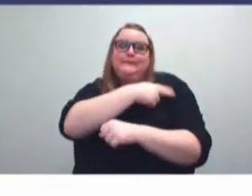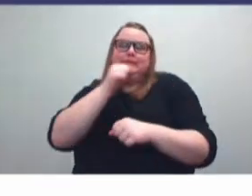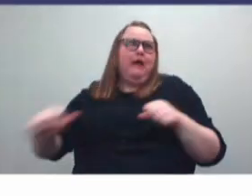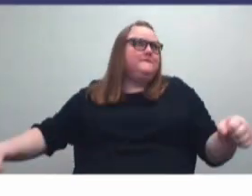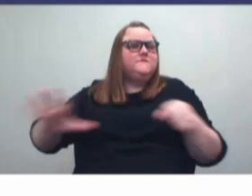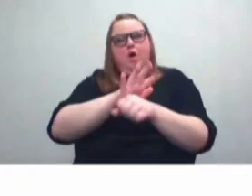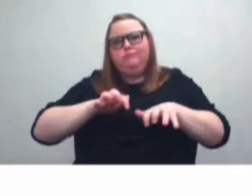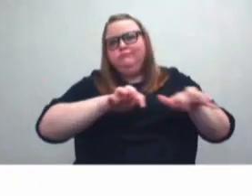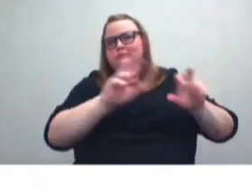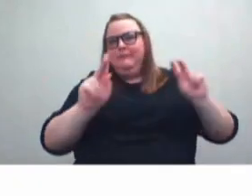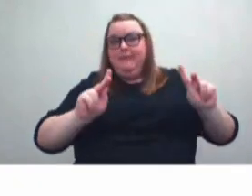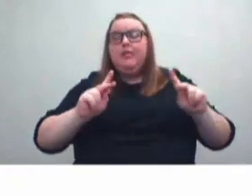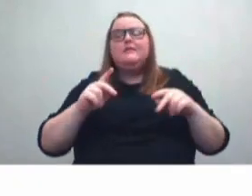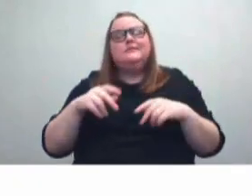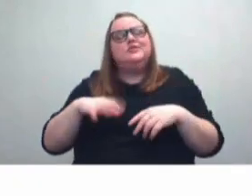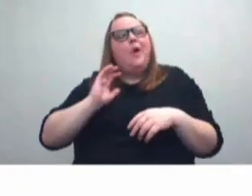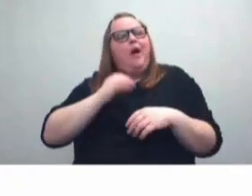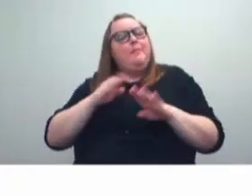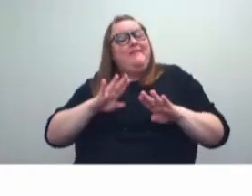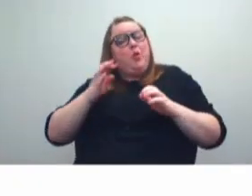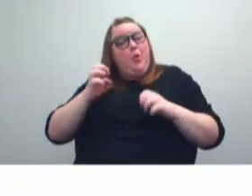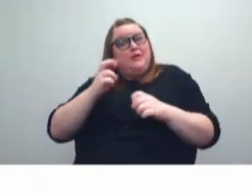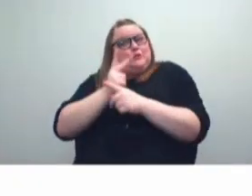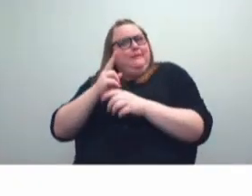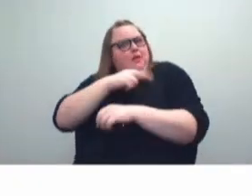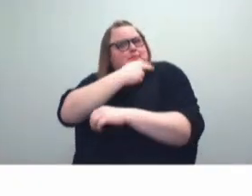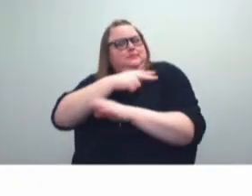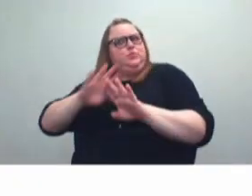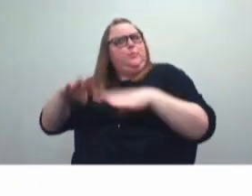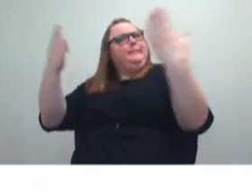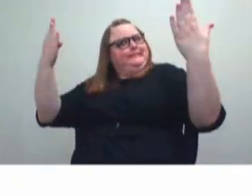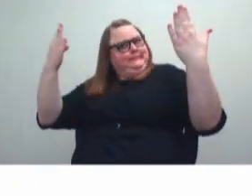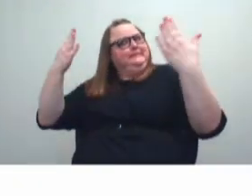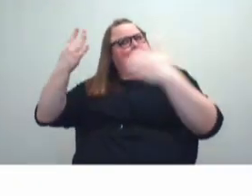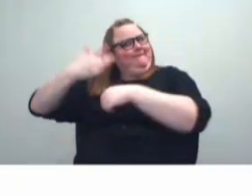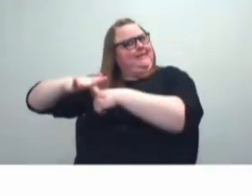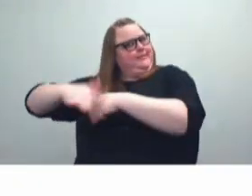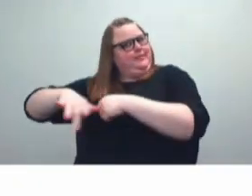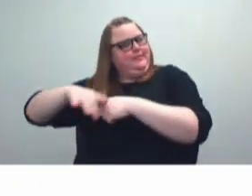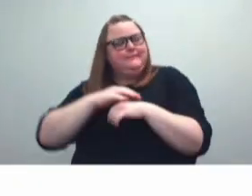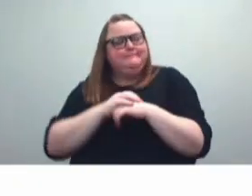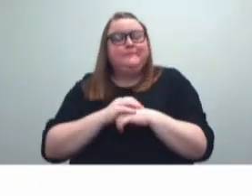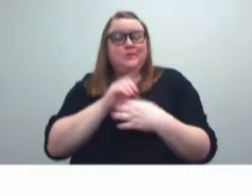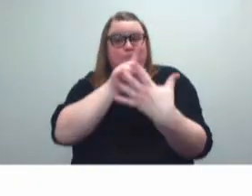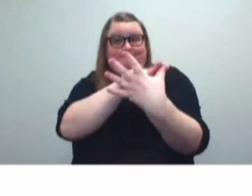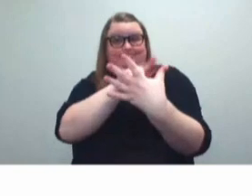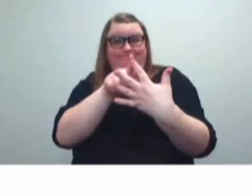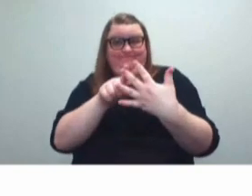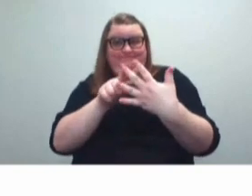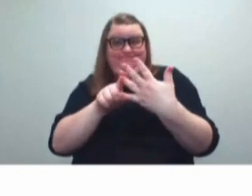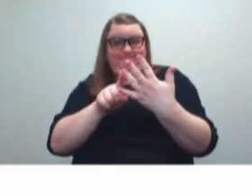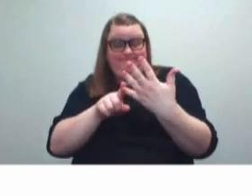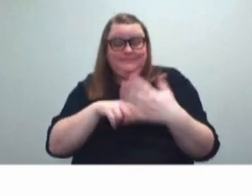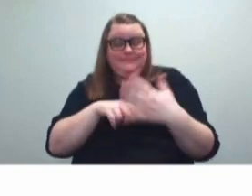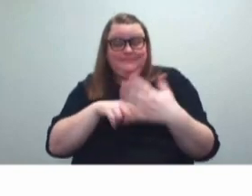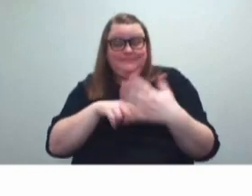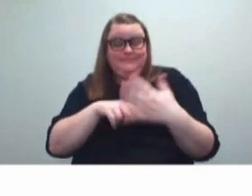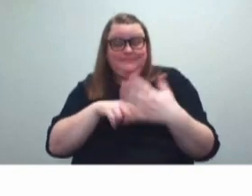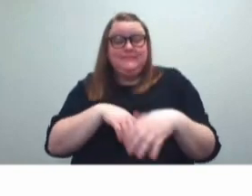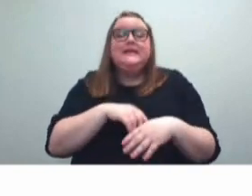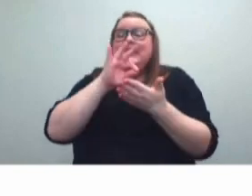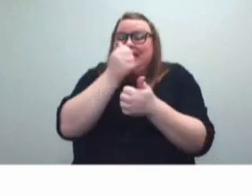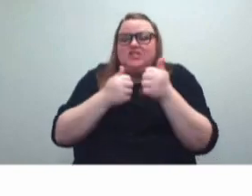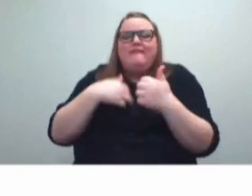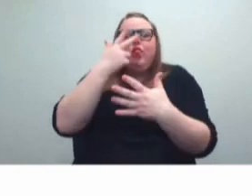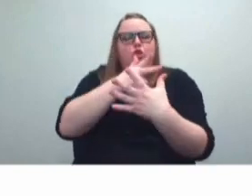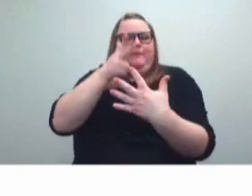and that's what we want to achieve. So each of these data indicators in our model can score from 0 points to 3 points. And the